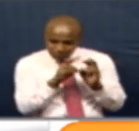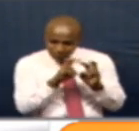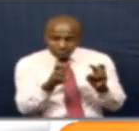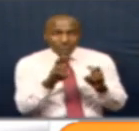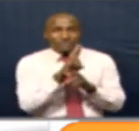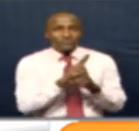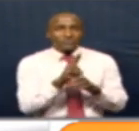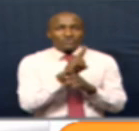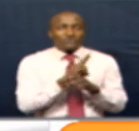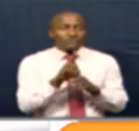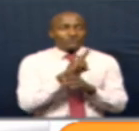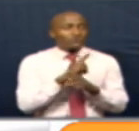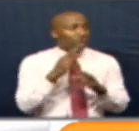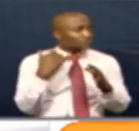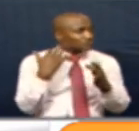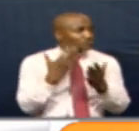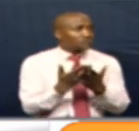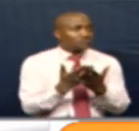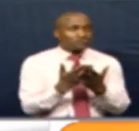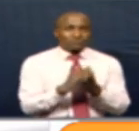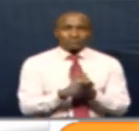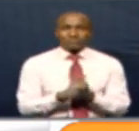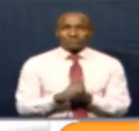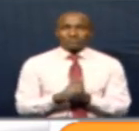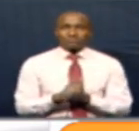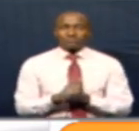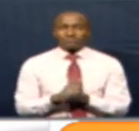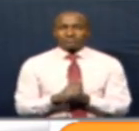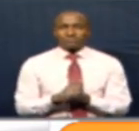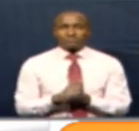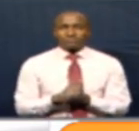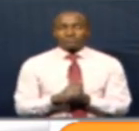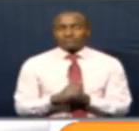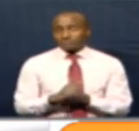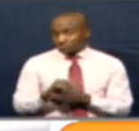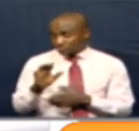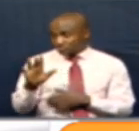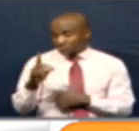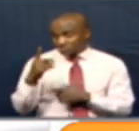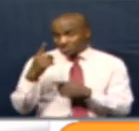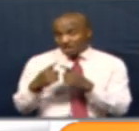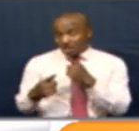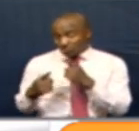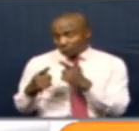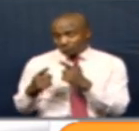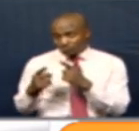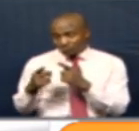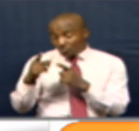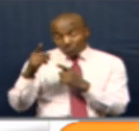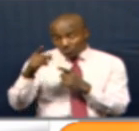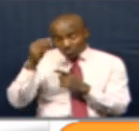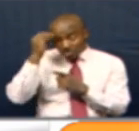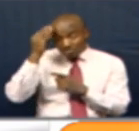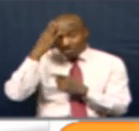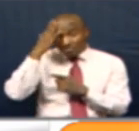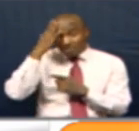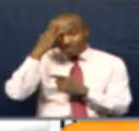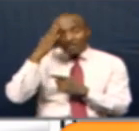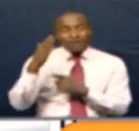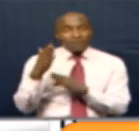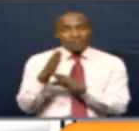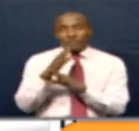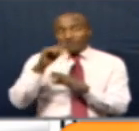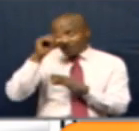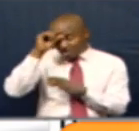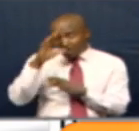using, metrics, KPIs? Annie will recall, before His Excellency the